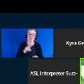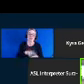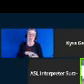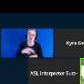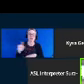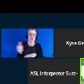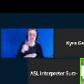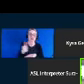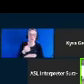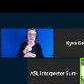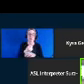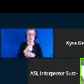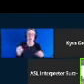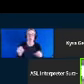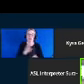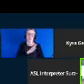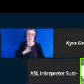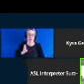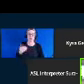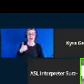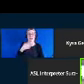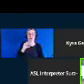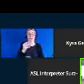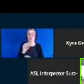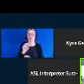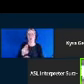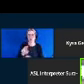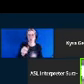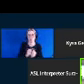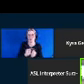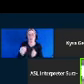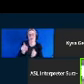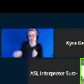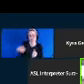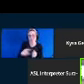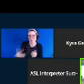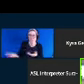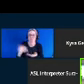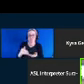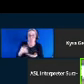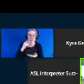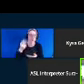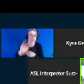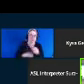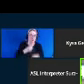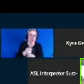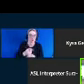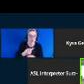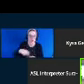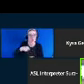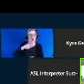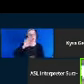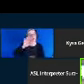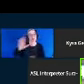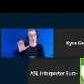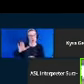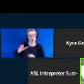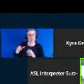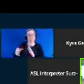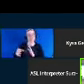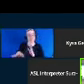memorandum of understanding with them. And we've had that for several years now. And we are their designated nonprofit to help